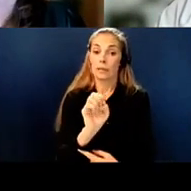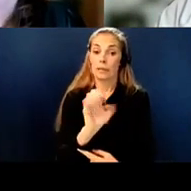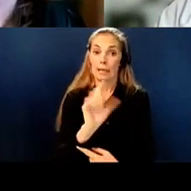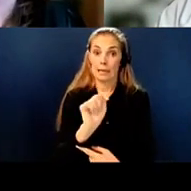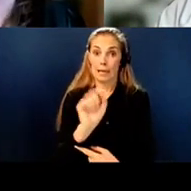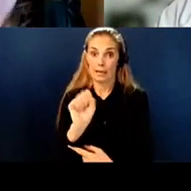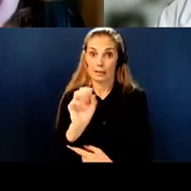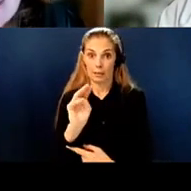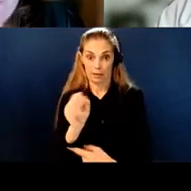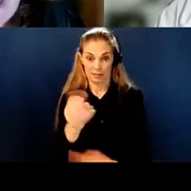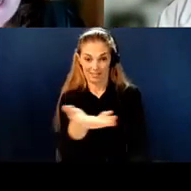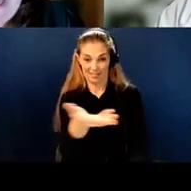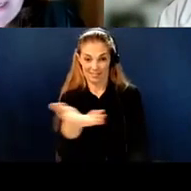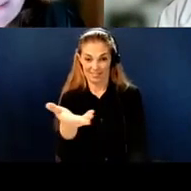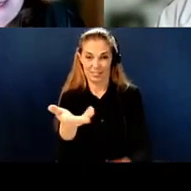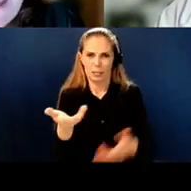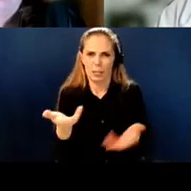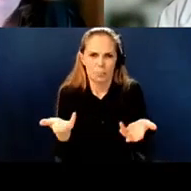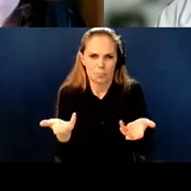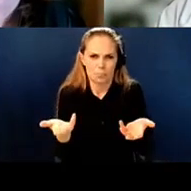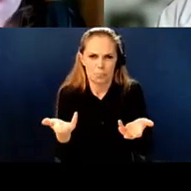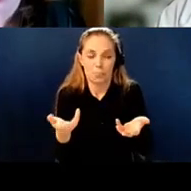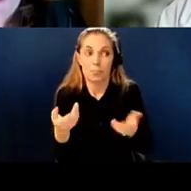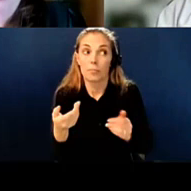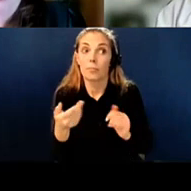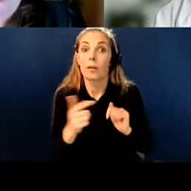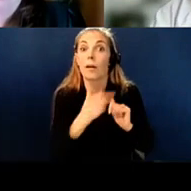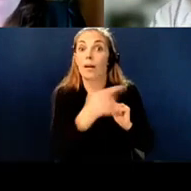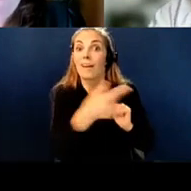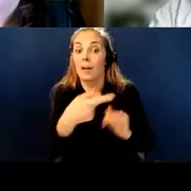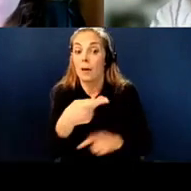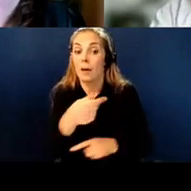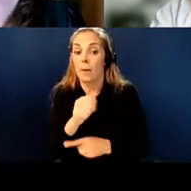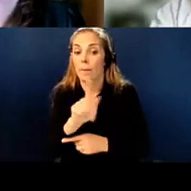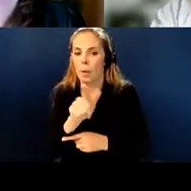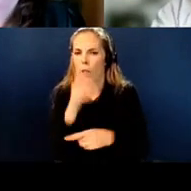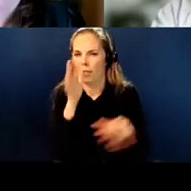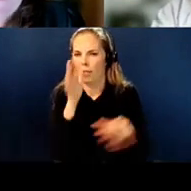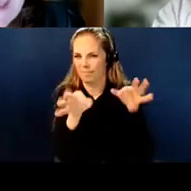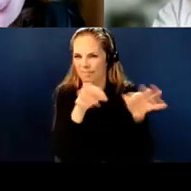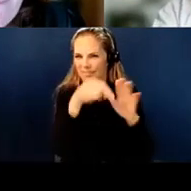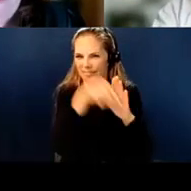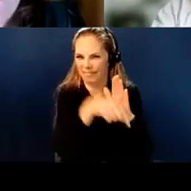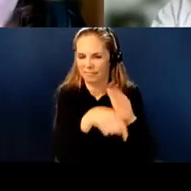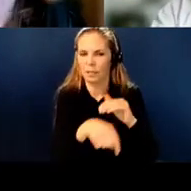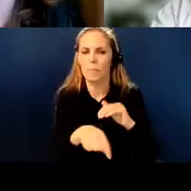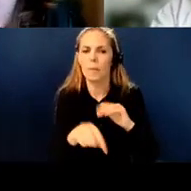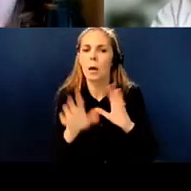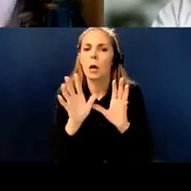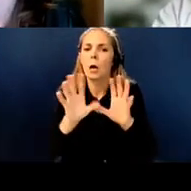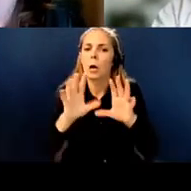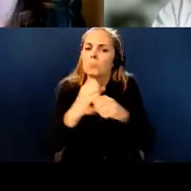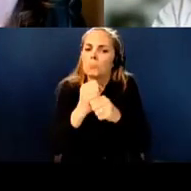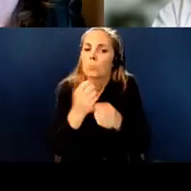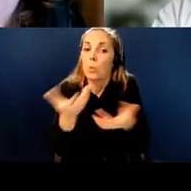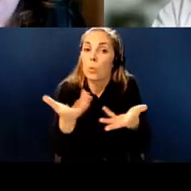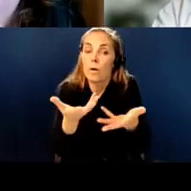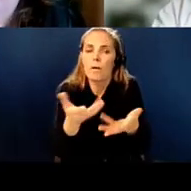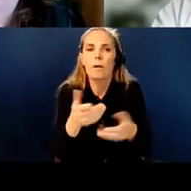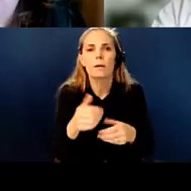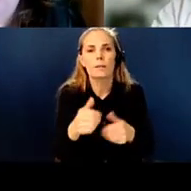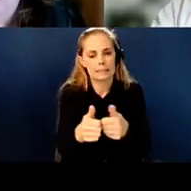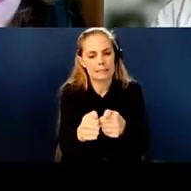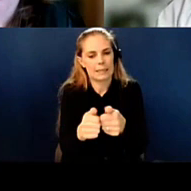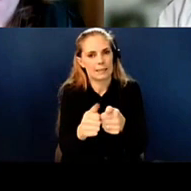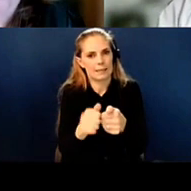able to explain exactly what it is, but in a nutshell, Connect SMS is a texting app that lets you connect with learners